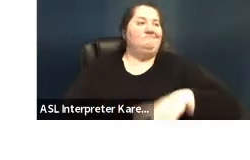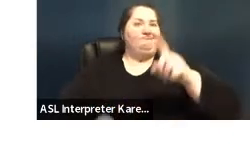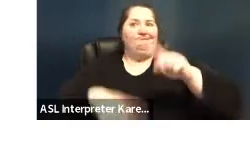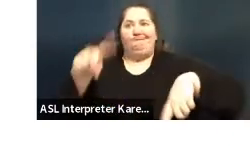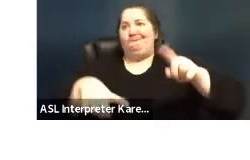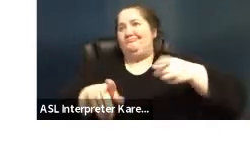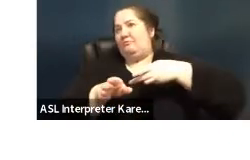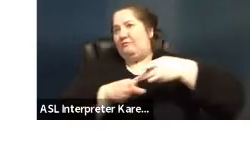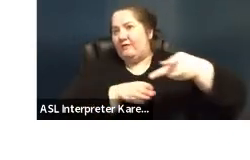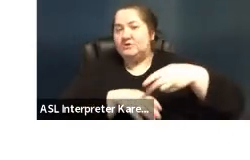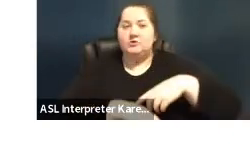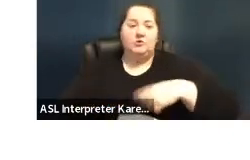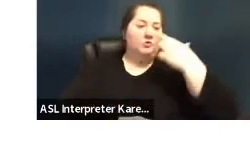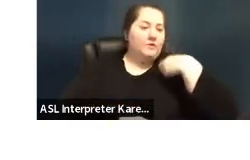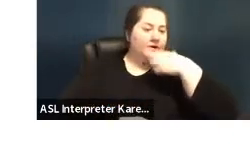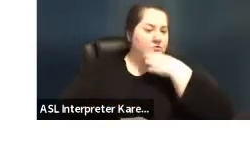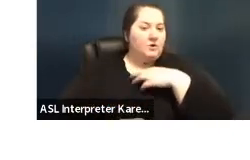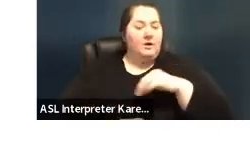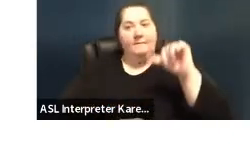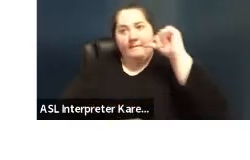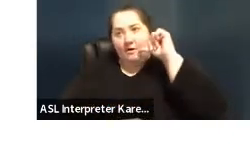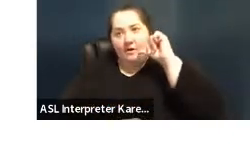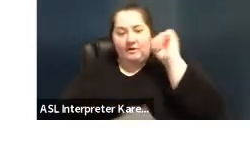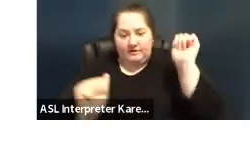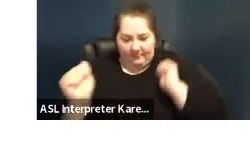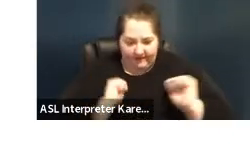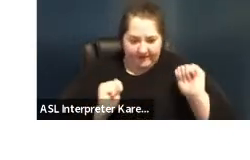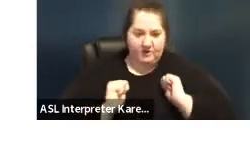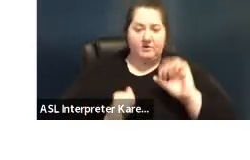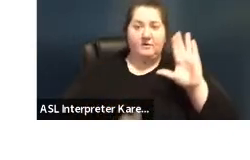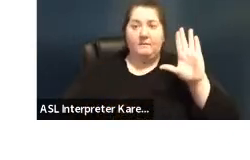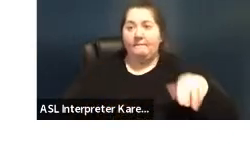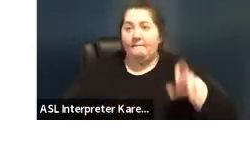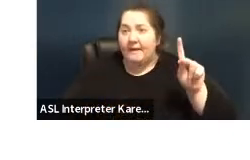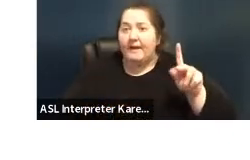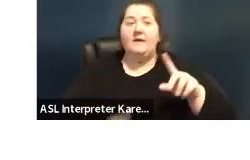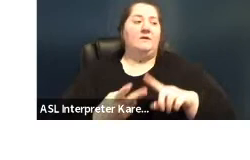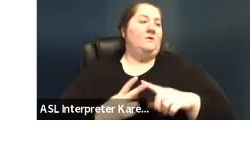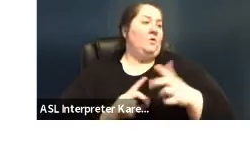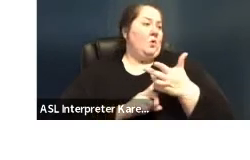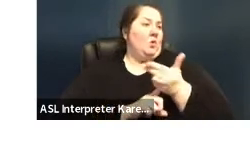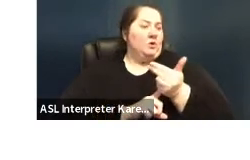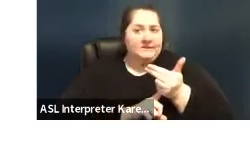professionals, restaurants, bars, theaters, banks, hotels,